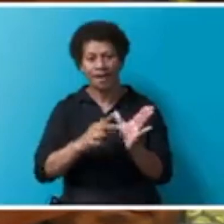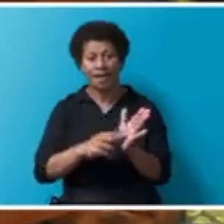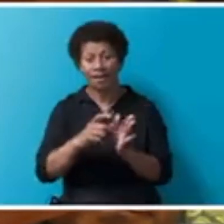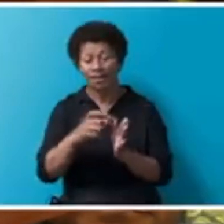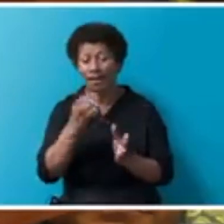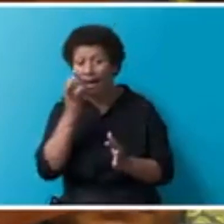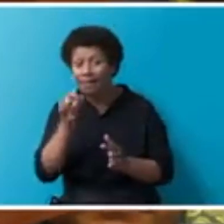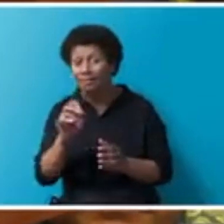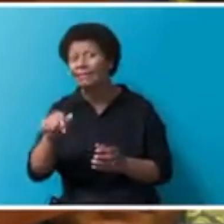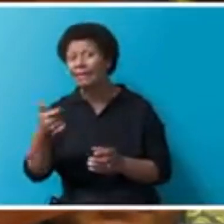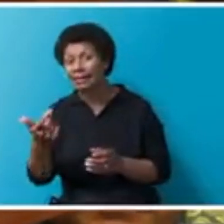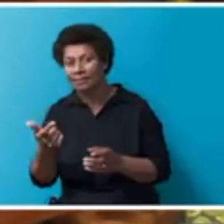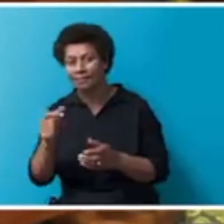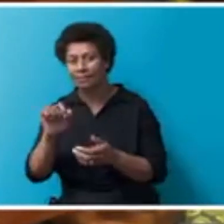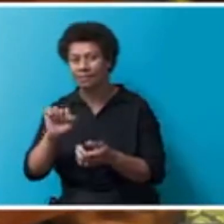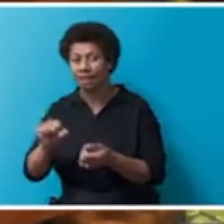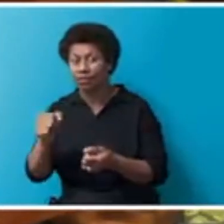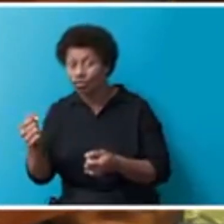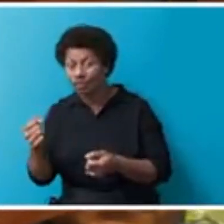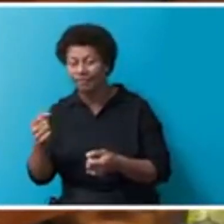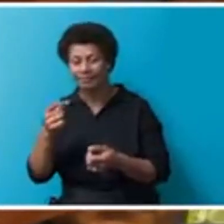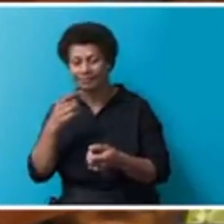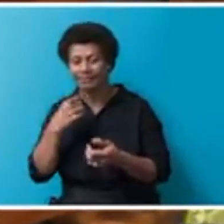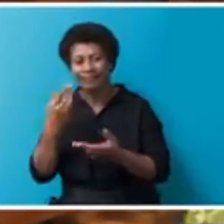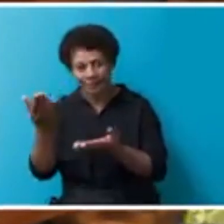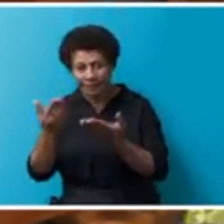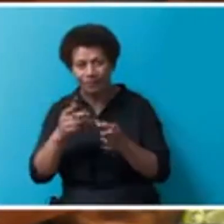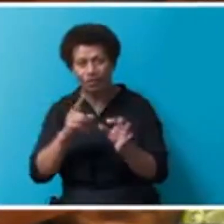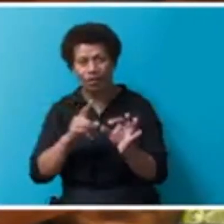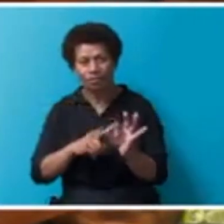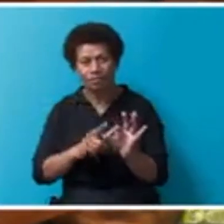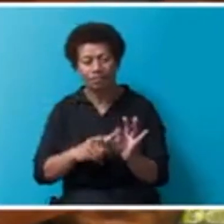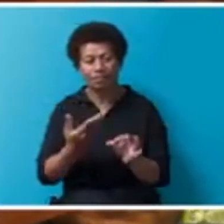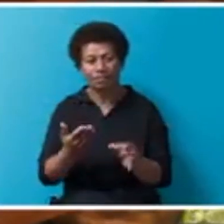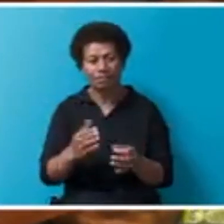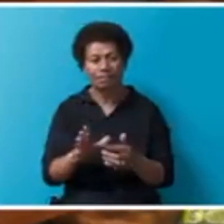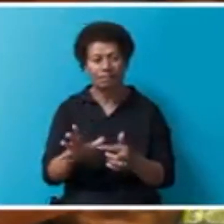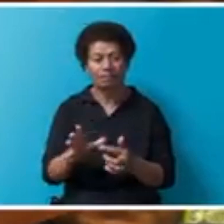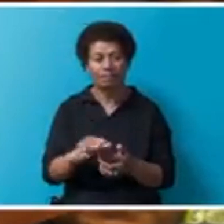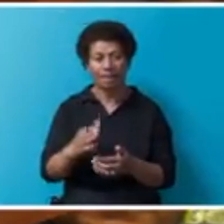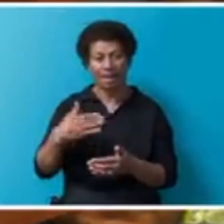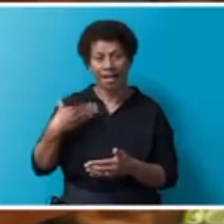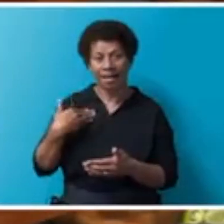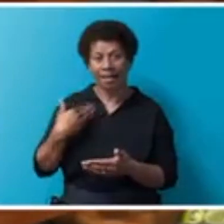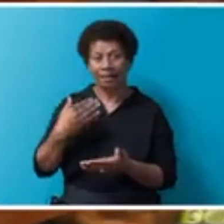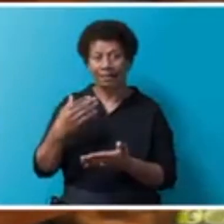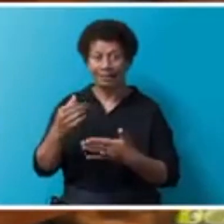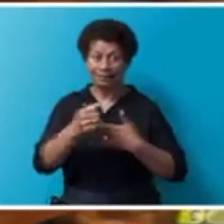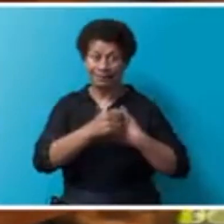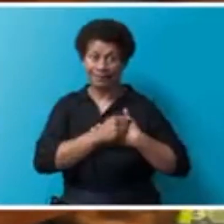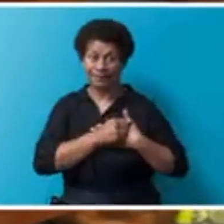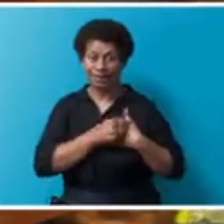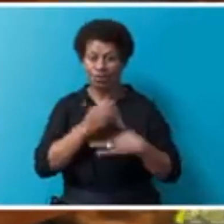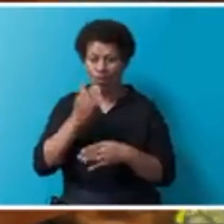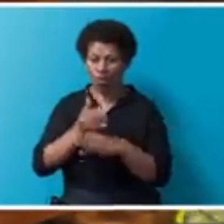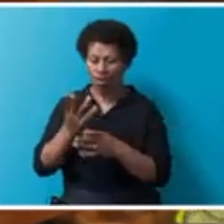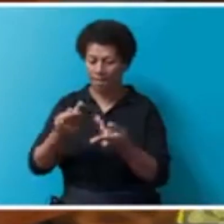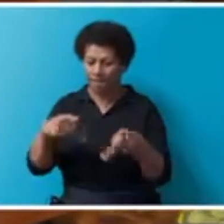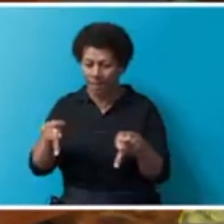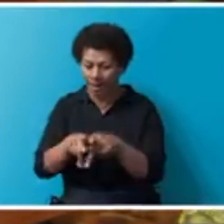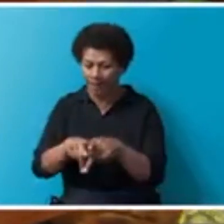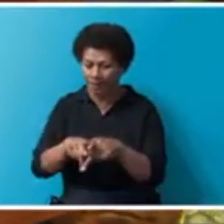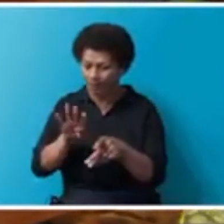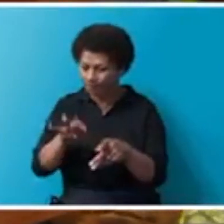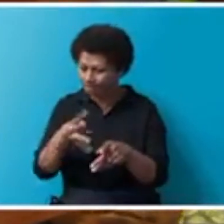Parliament. Mr. Speaker, we have also reviewed the health and safety legislation on workplace inspections compliance